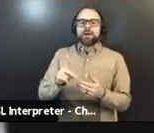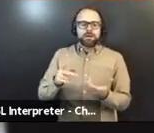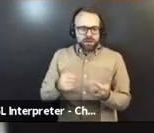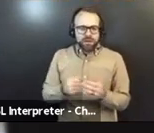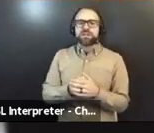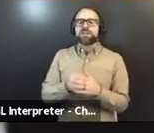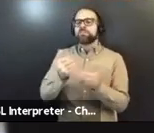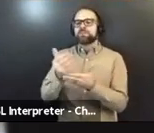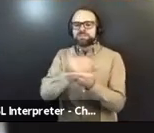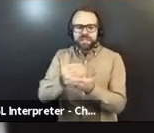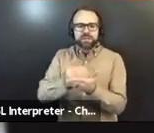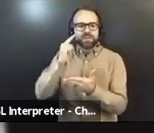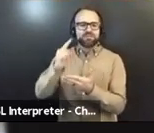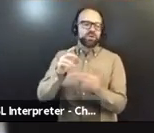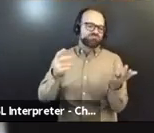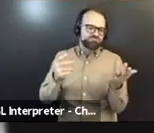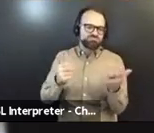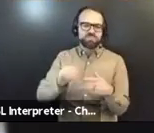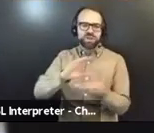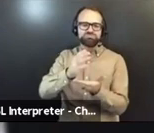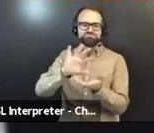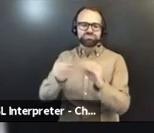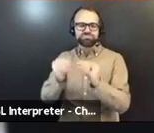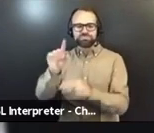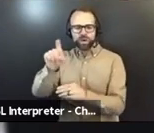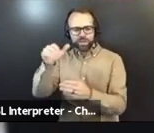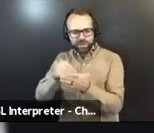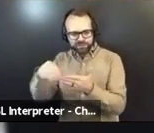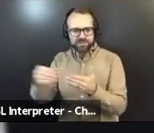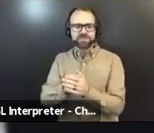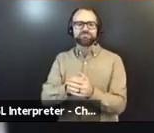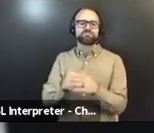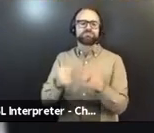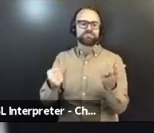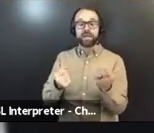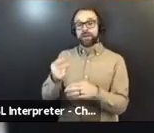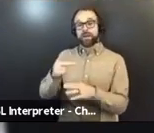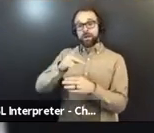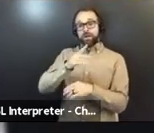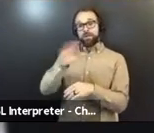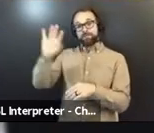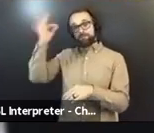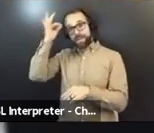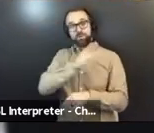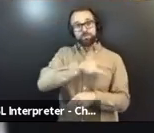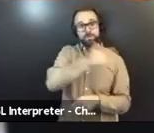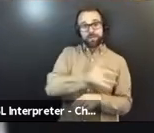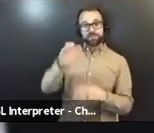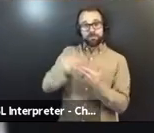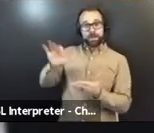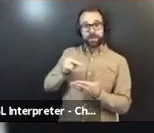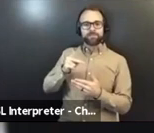Canadian, total expenses are 200, you get a federal portion and you get a provincial portion back. You're looking at a $97,000